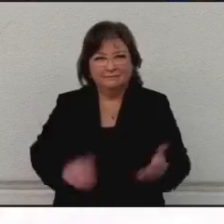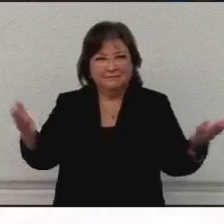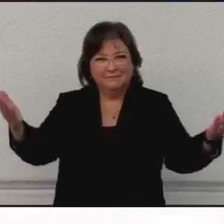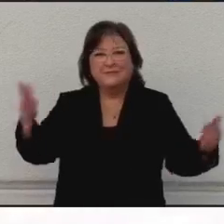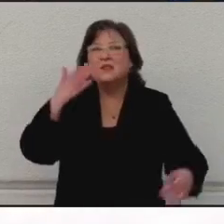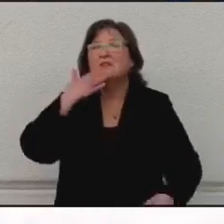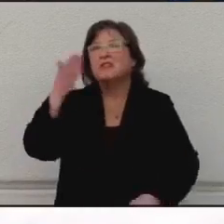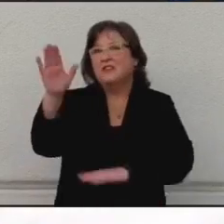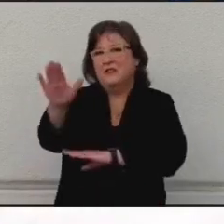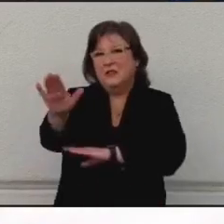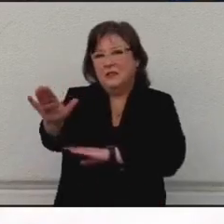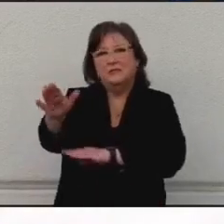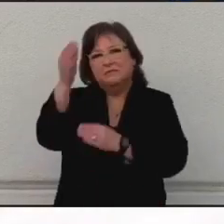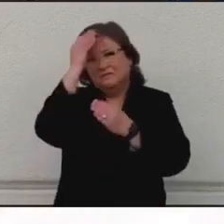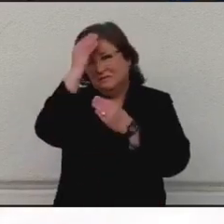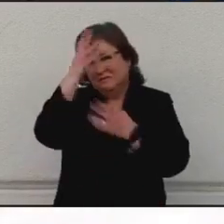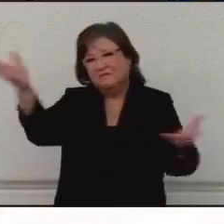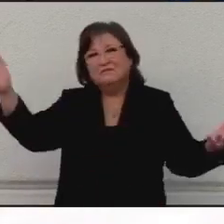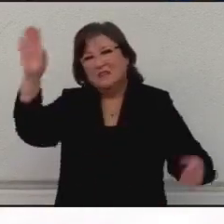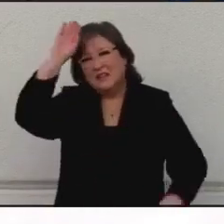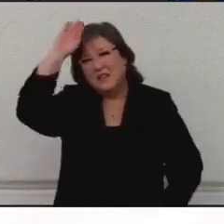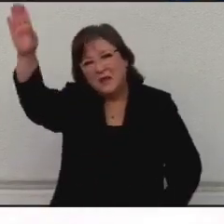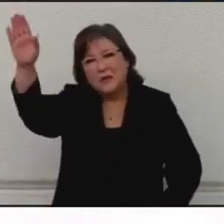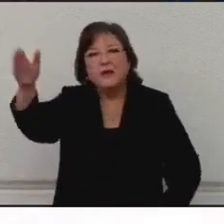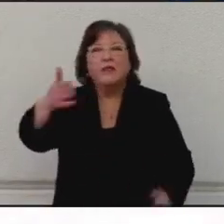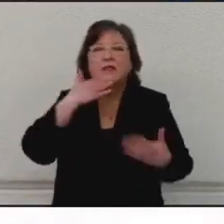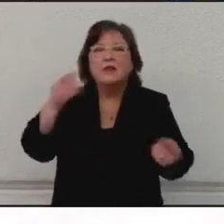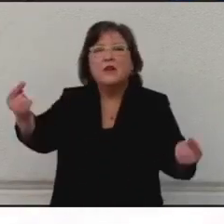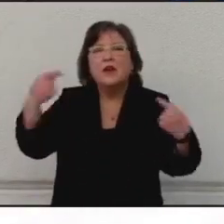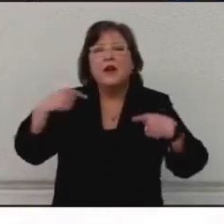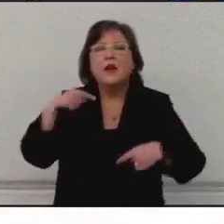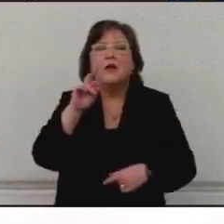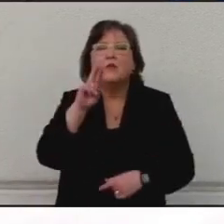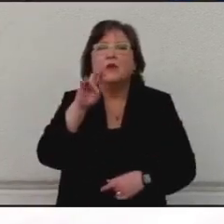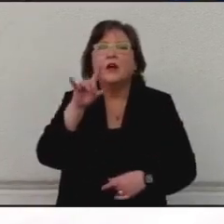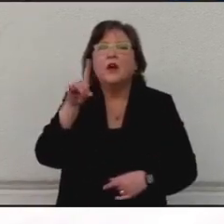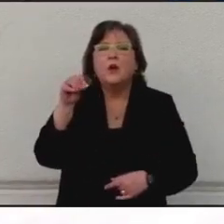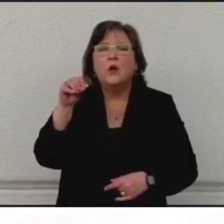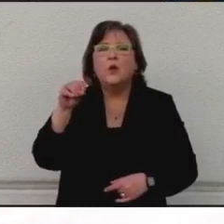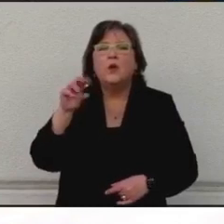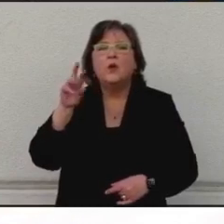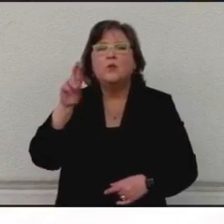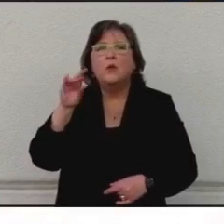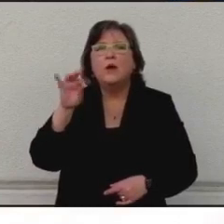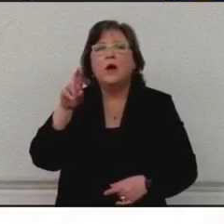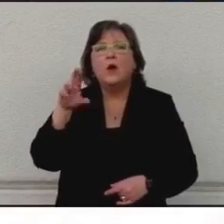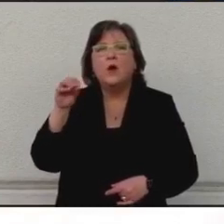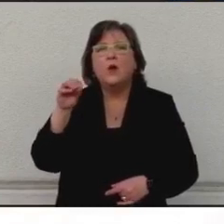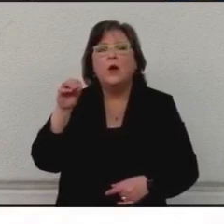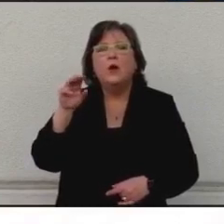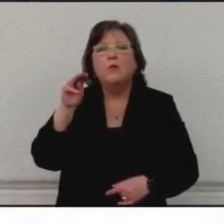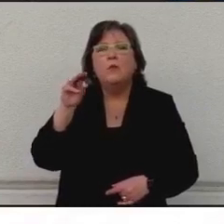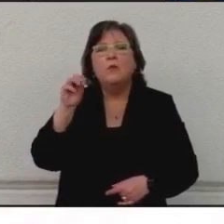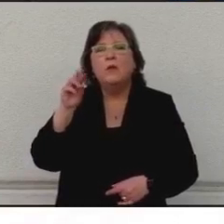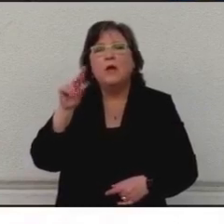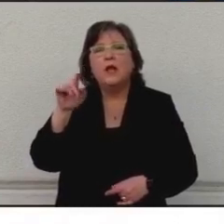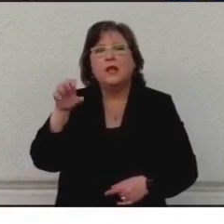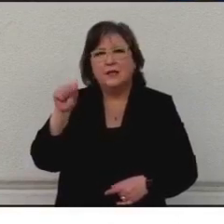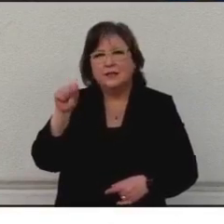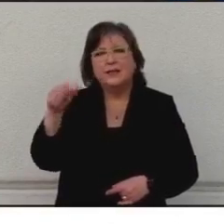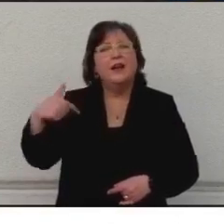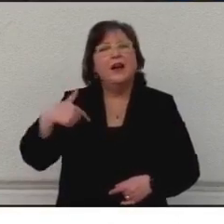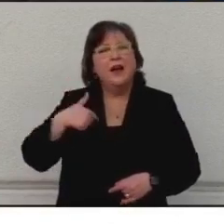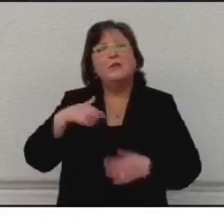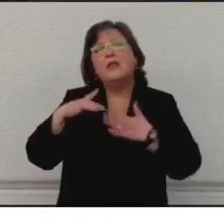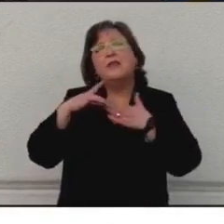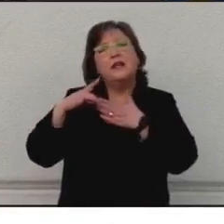Good afternoon, everybody. Thank you for being here. My name is Ricardo Romero Morales. I'm a lead public information officer for the County of Santa